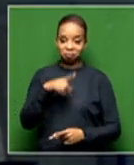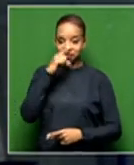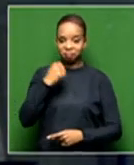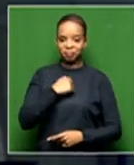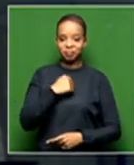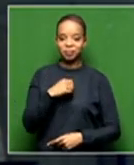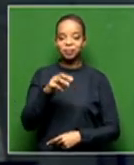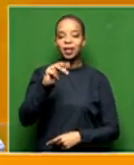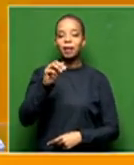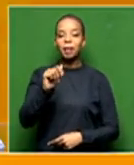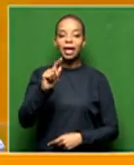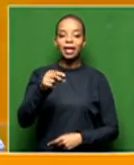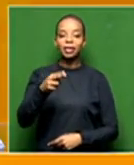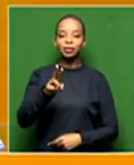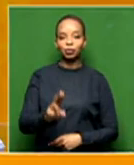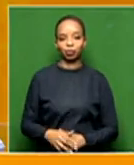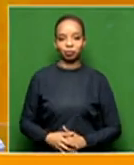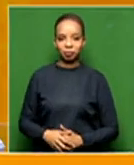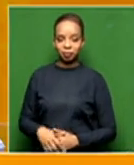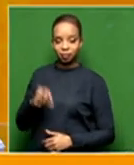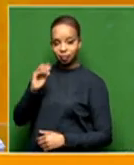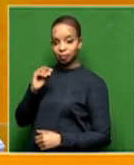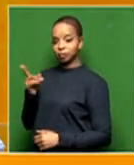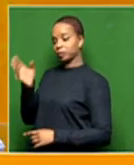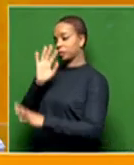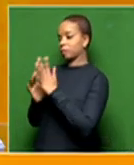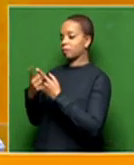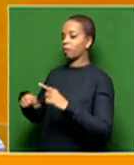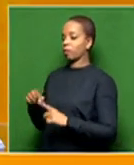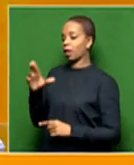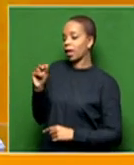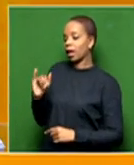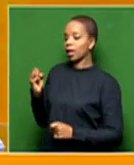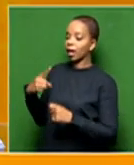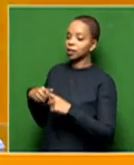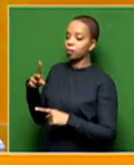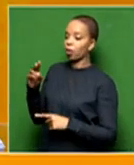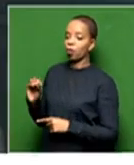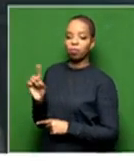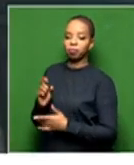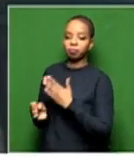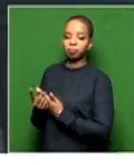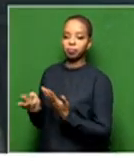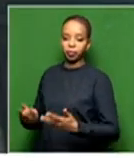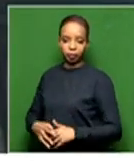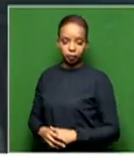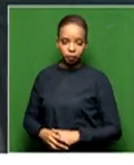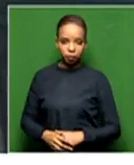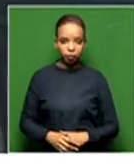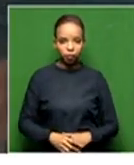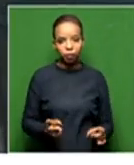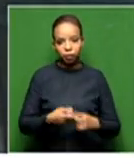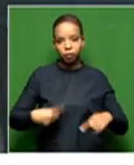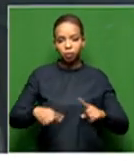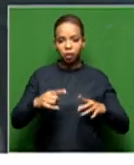French Embassy's role is in the AI Expo. So we have decided this year